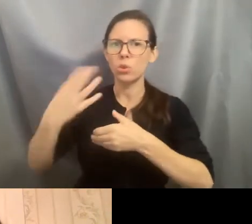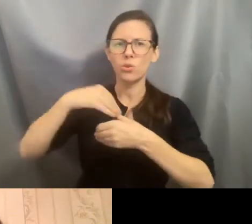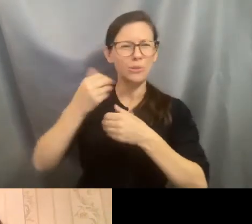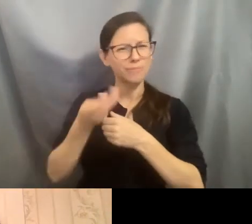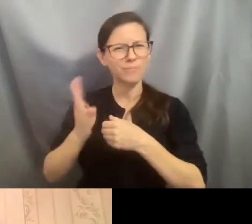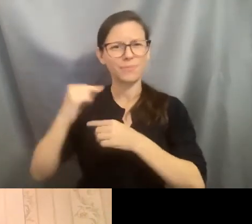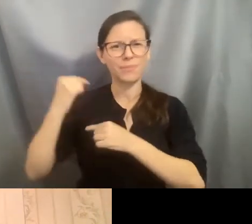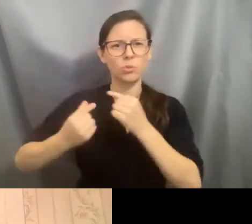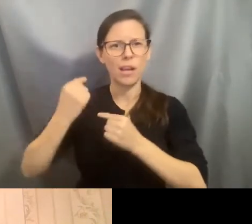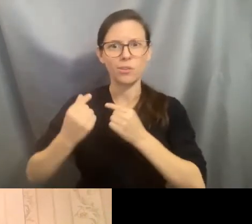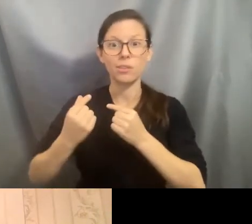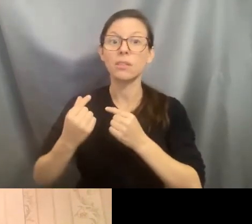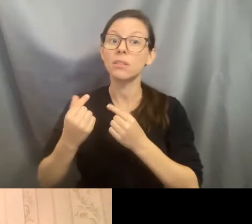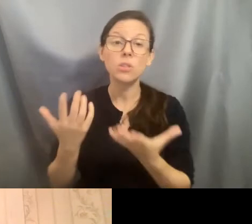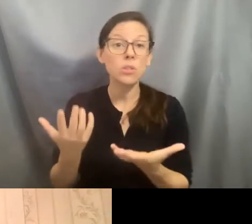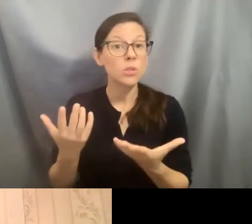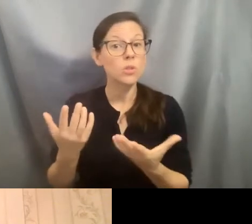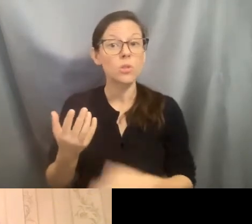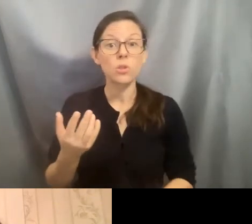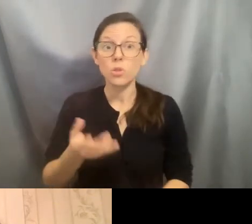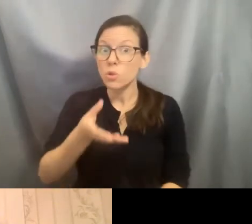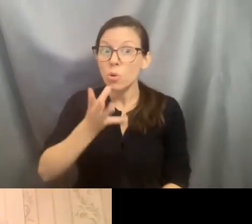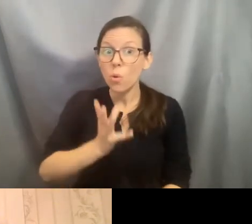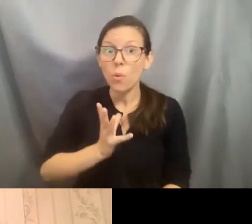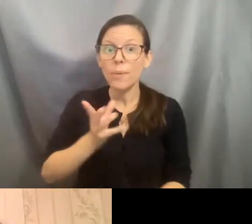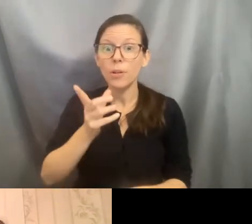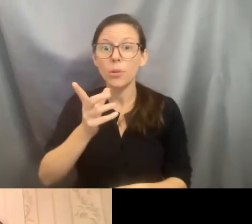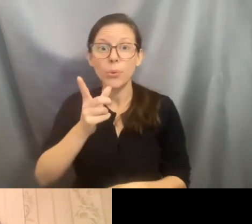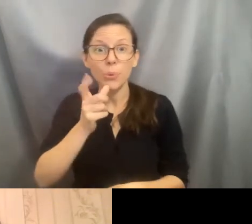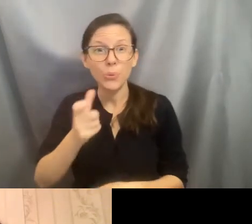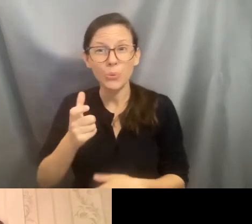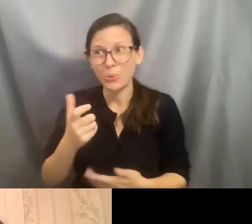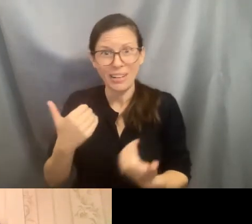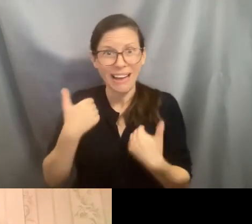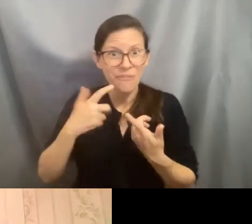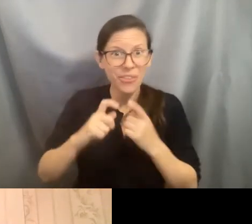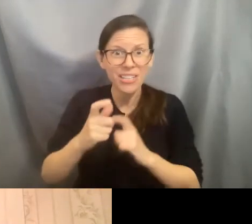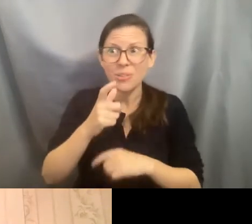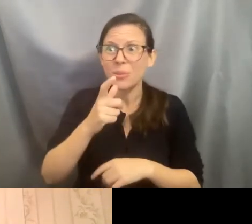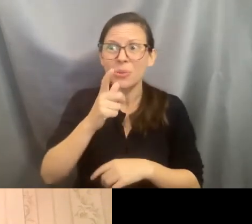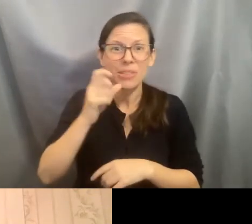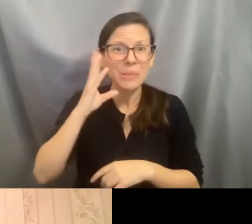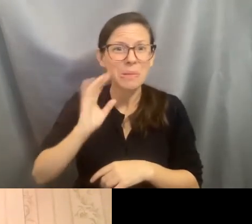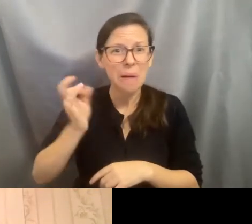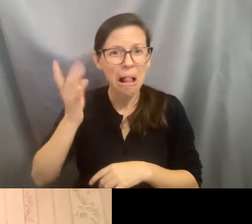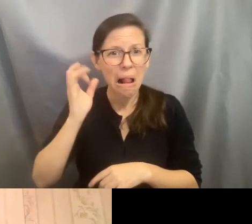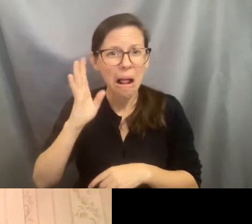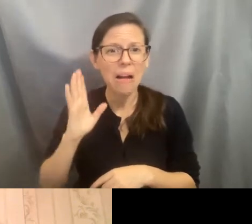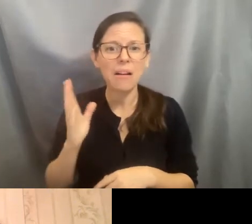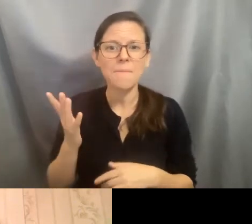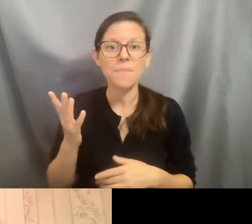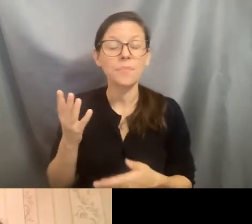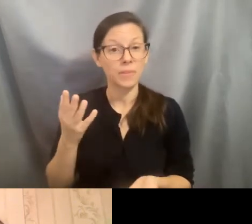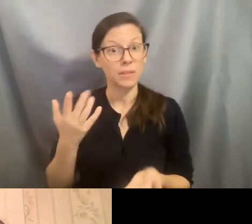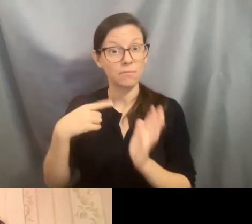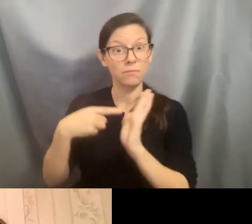had friends who had these incredibly horrific experiences, I mean, I know